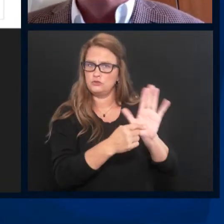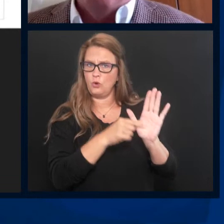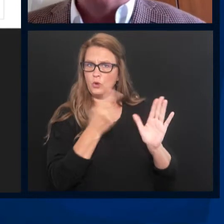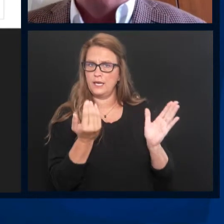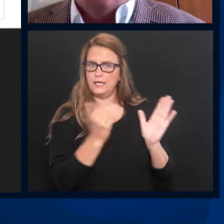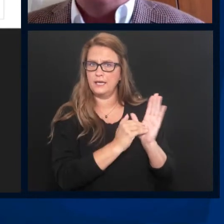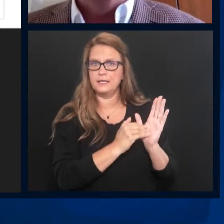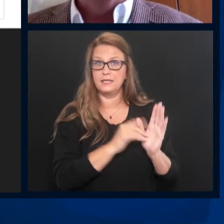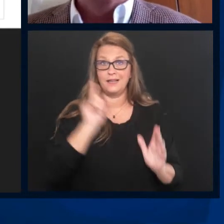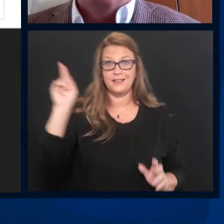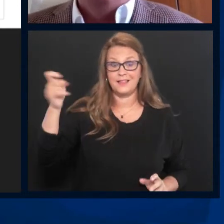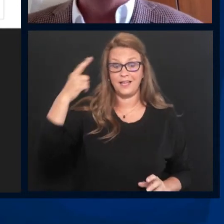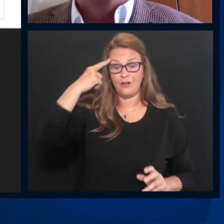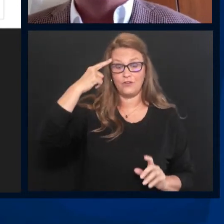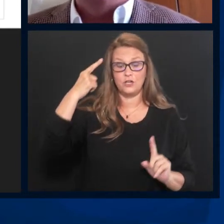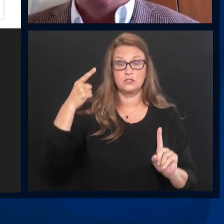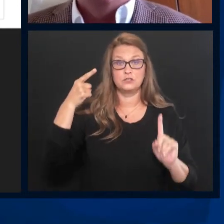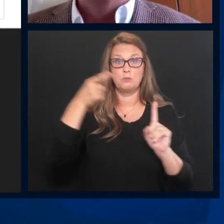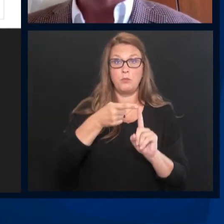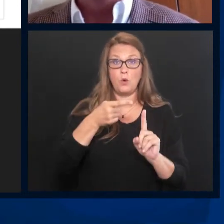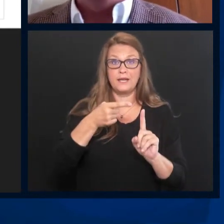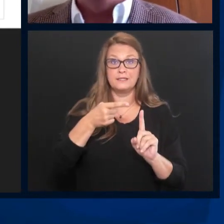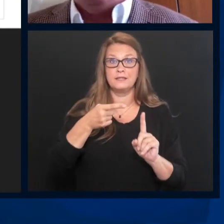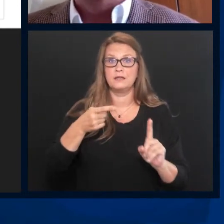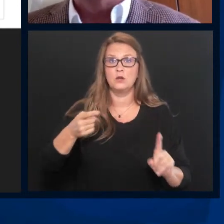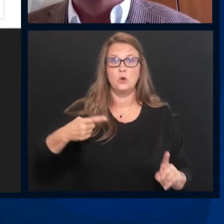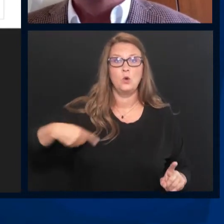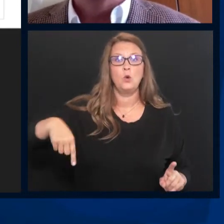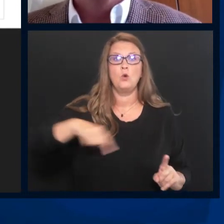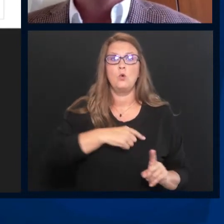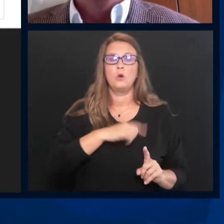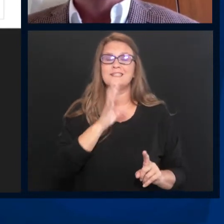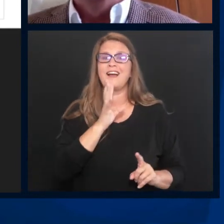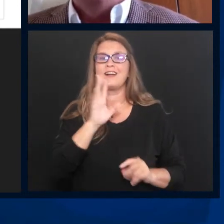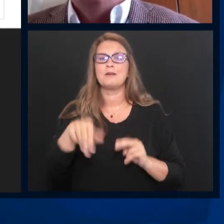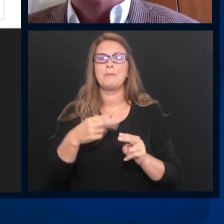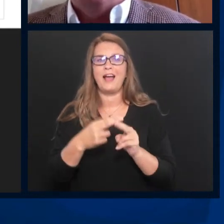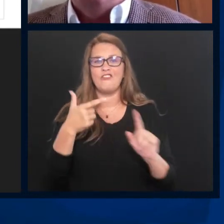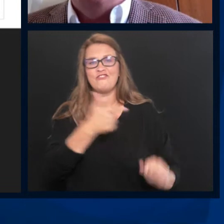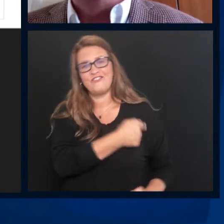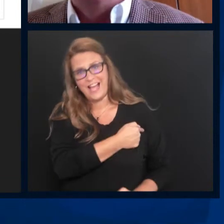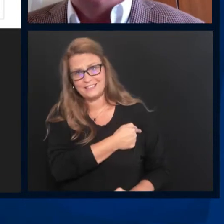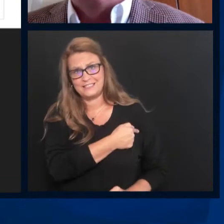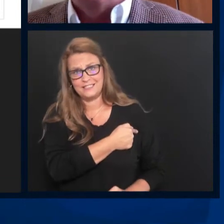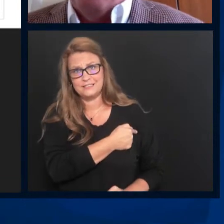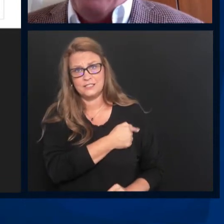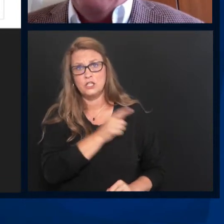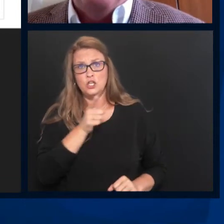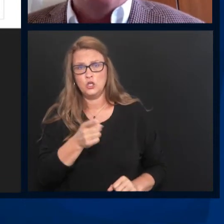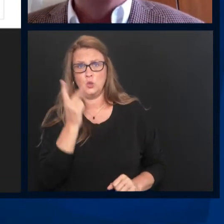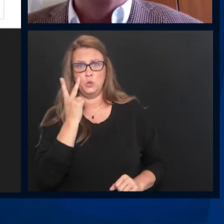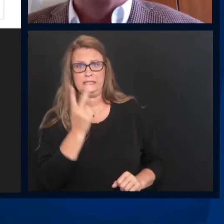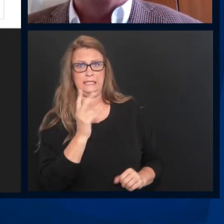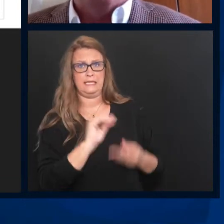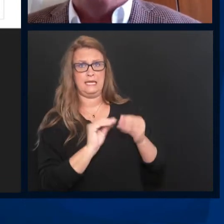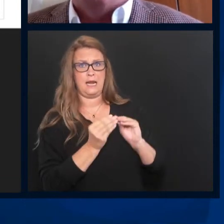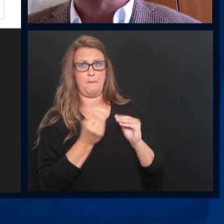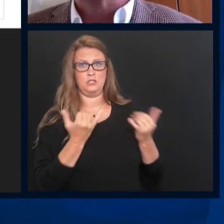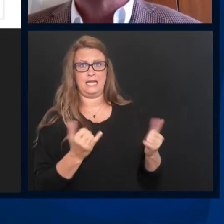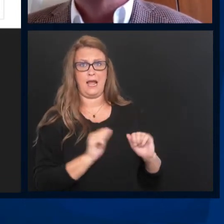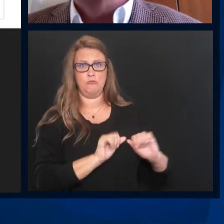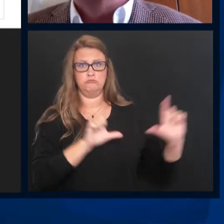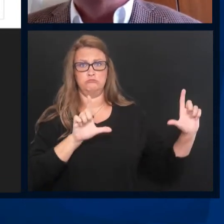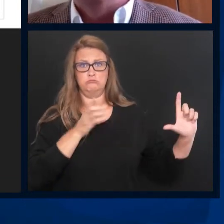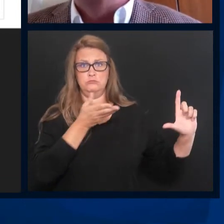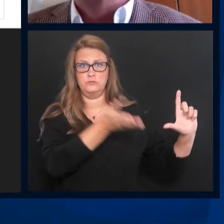the governor's point, Clay's point, all of us about vaccines. If you look at these numbers right now and you look